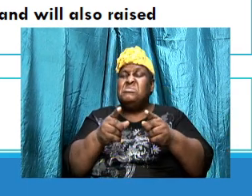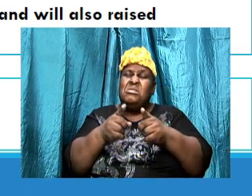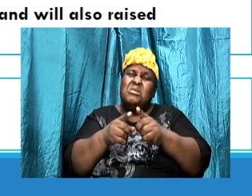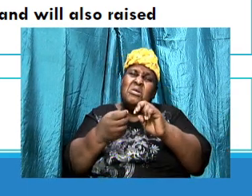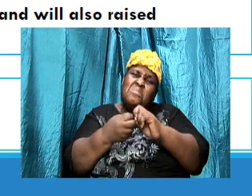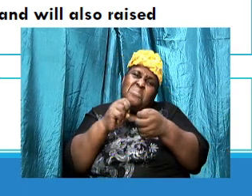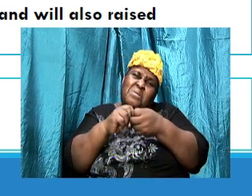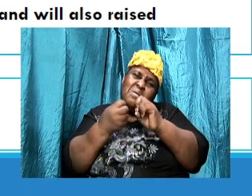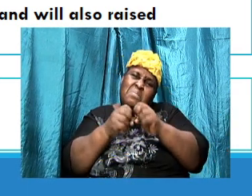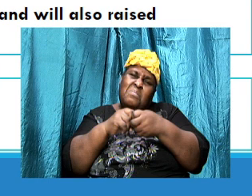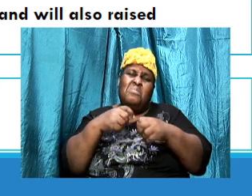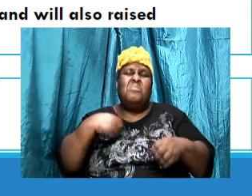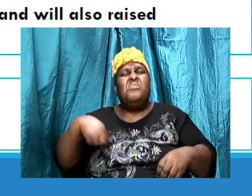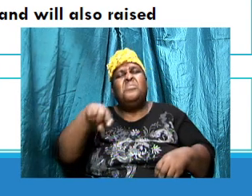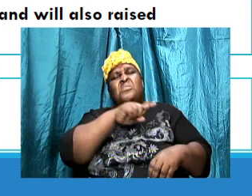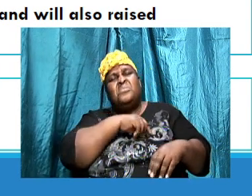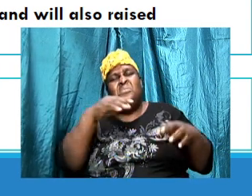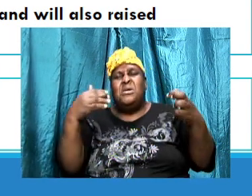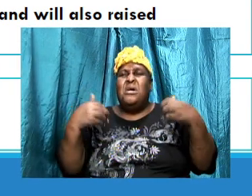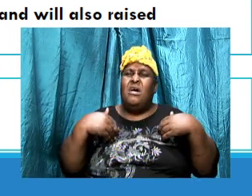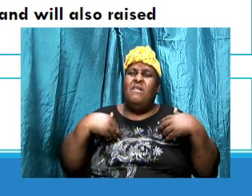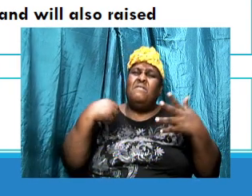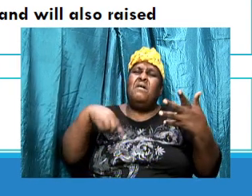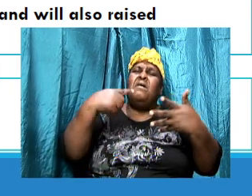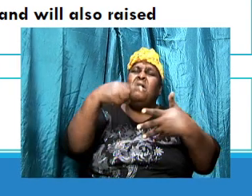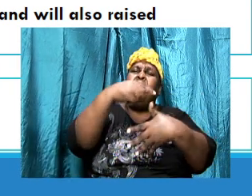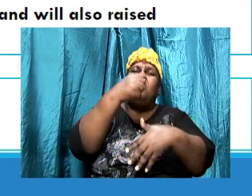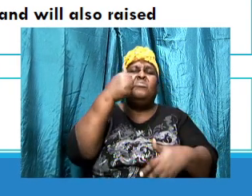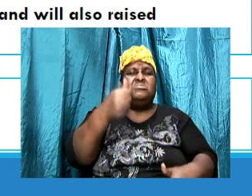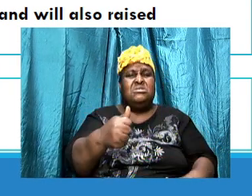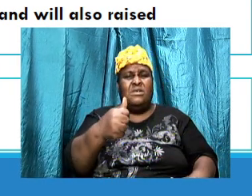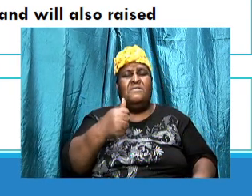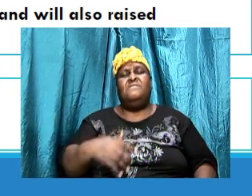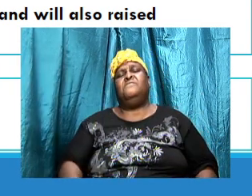are having among ourselves.